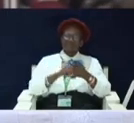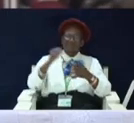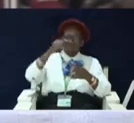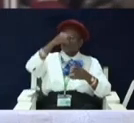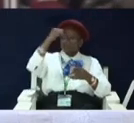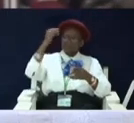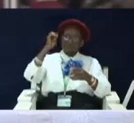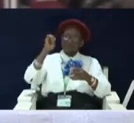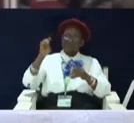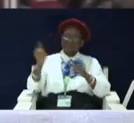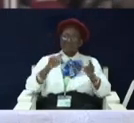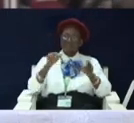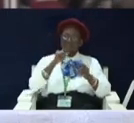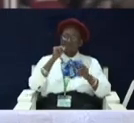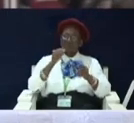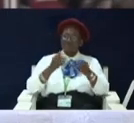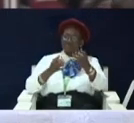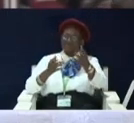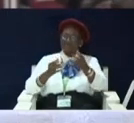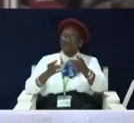soon as he got well, he just went